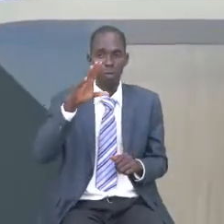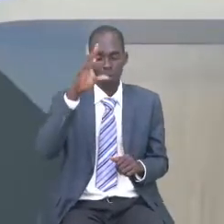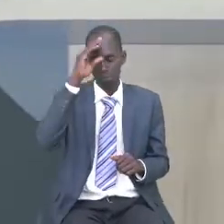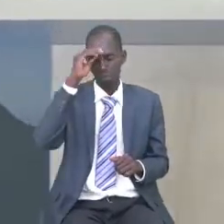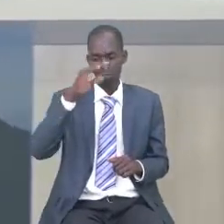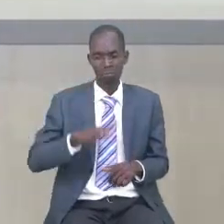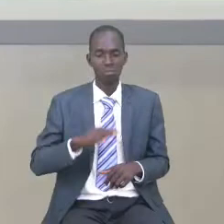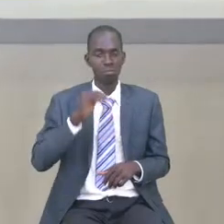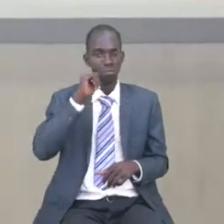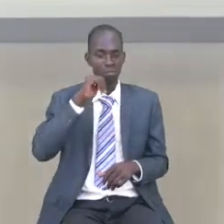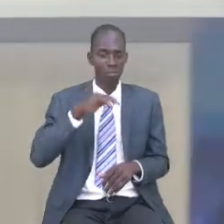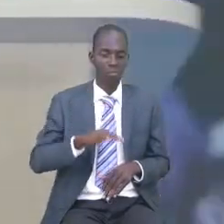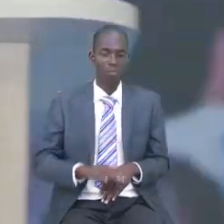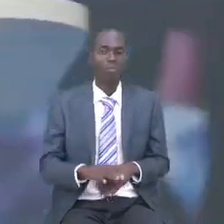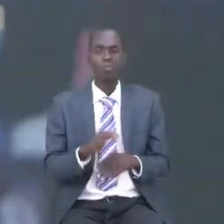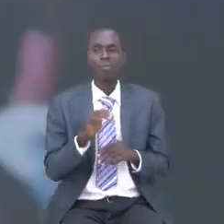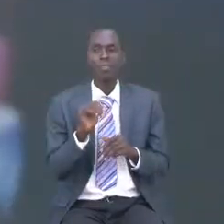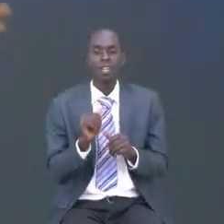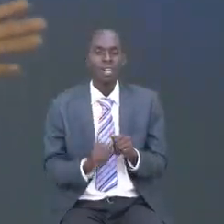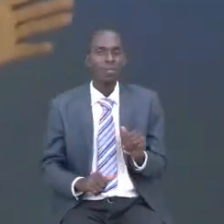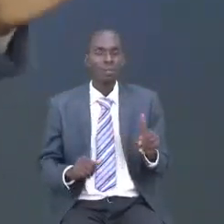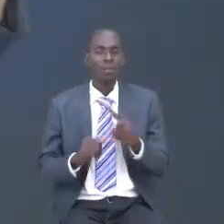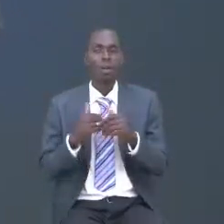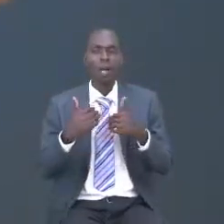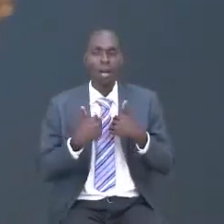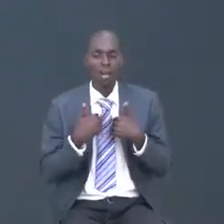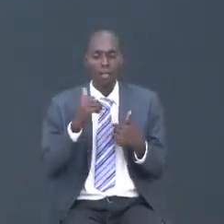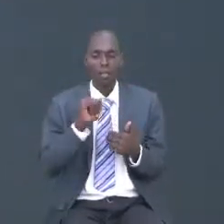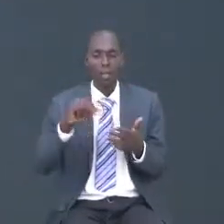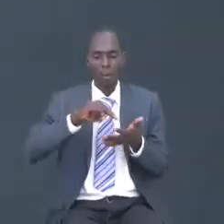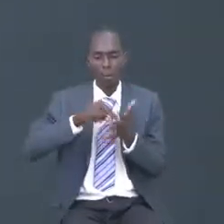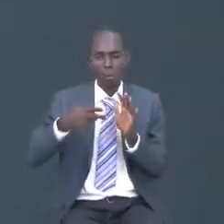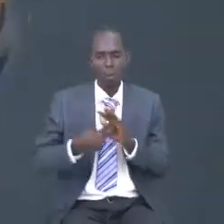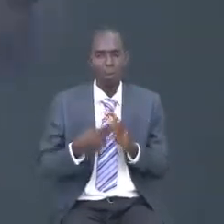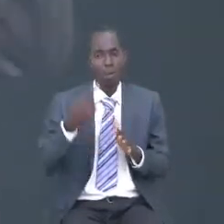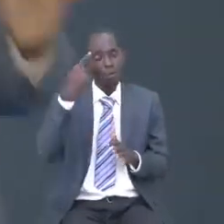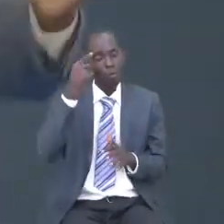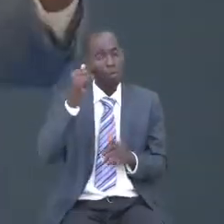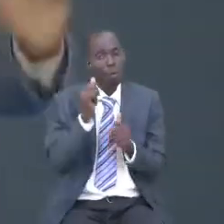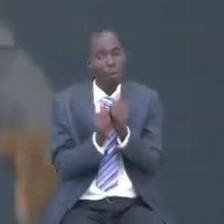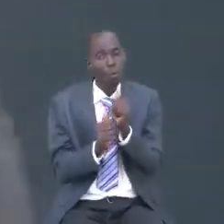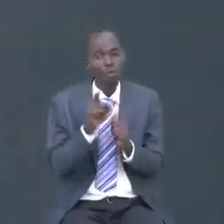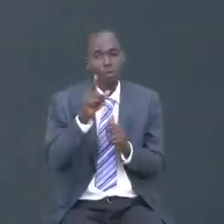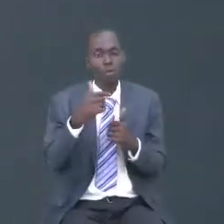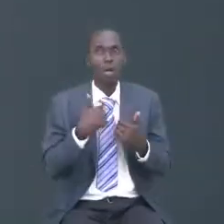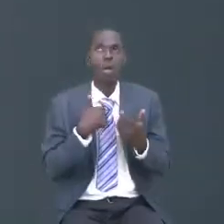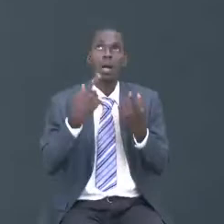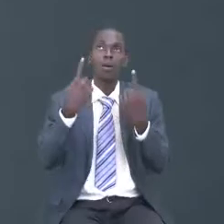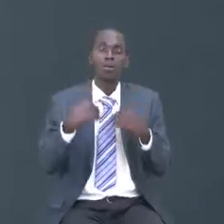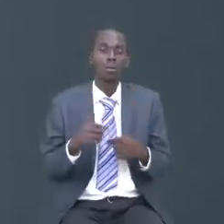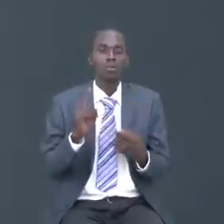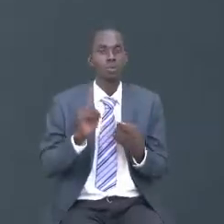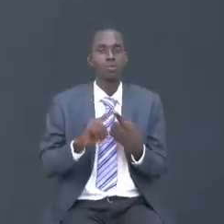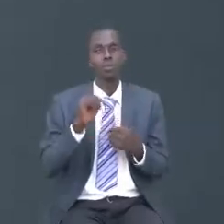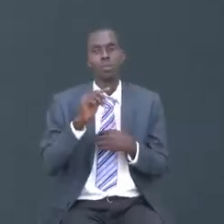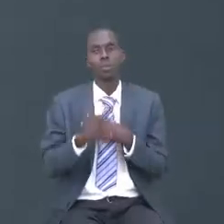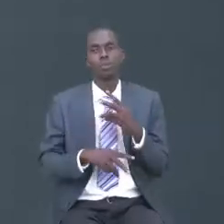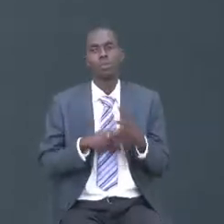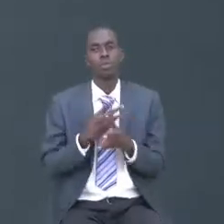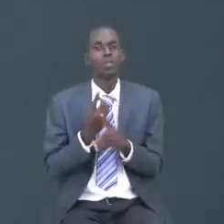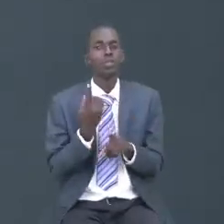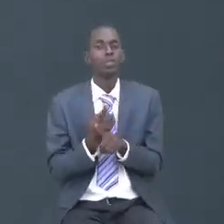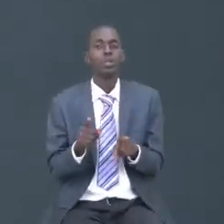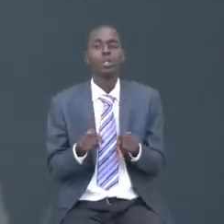every girl has a purpose for which you have come to the world. Just like